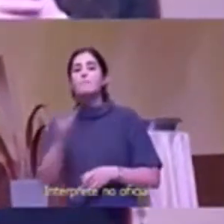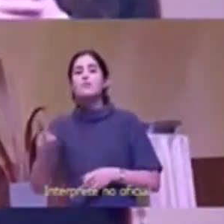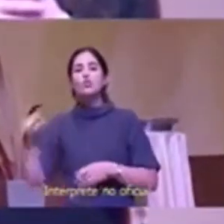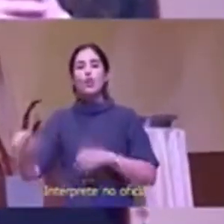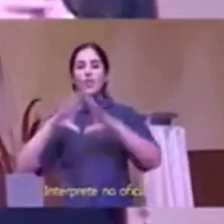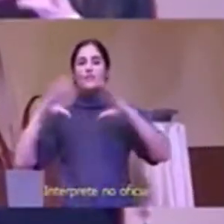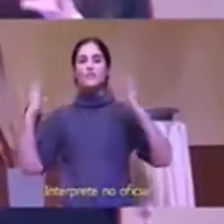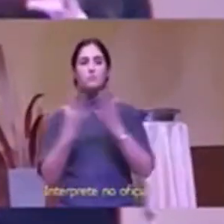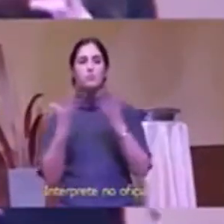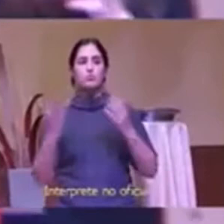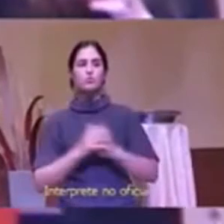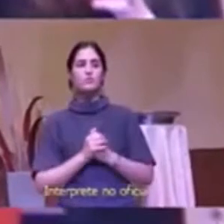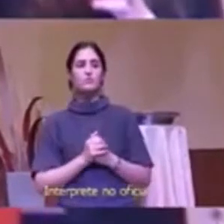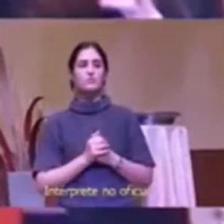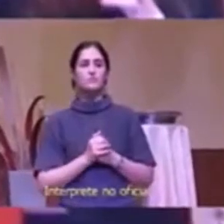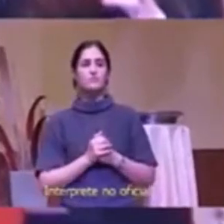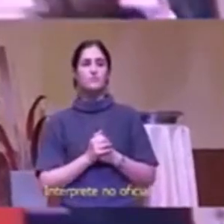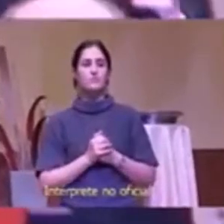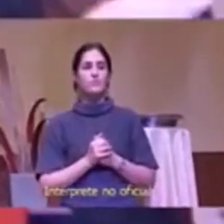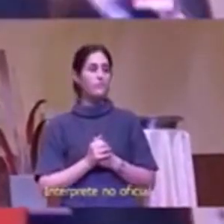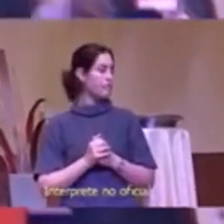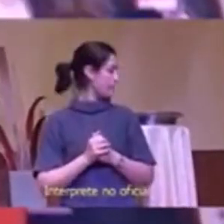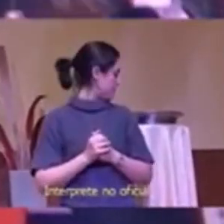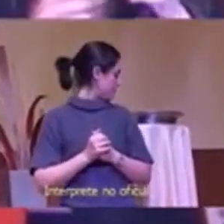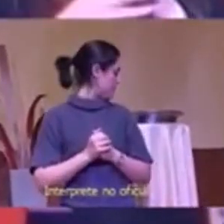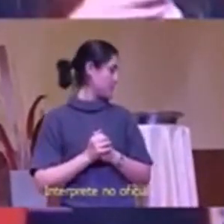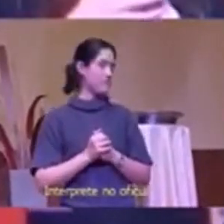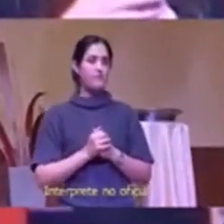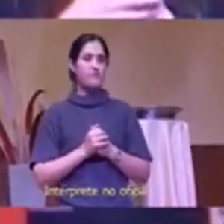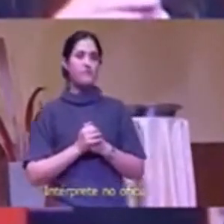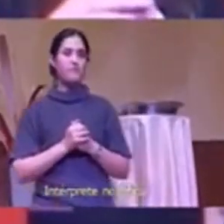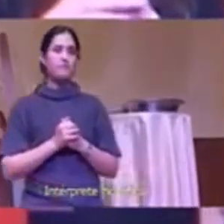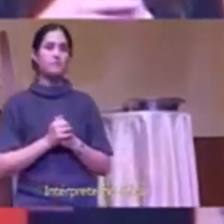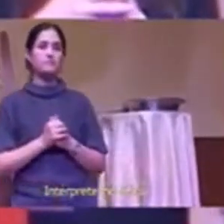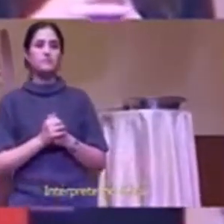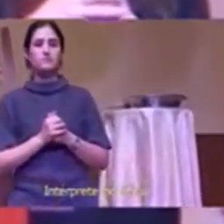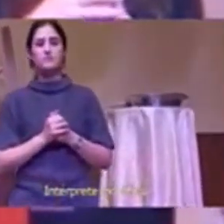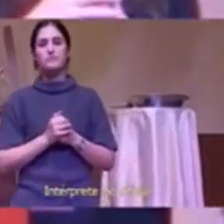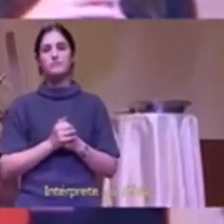university influences everything. Porque lo que ocurre en la universidad influye todo.